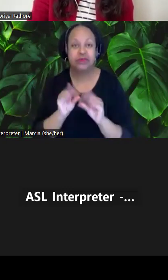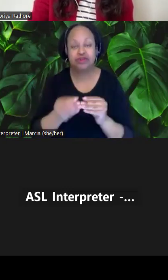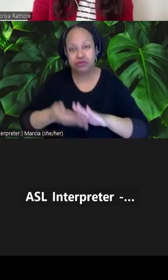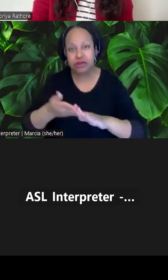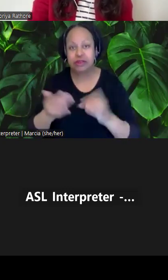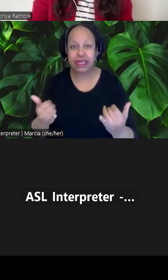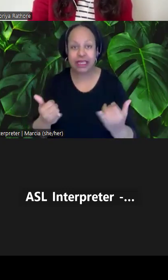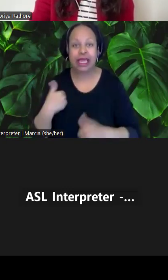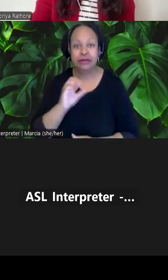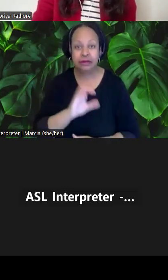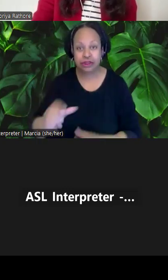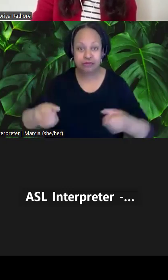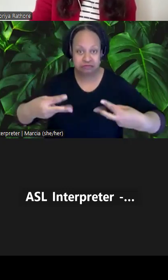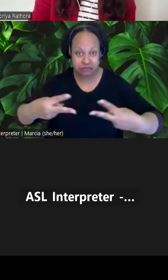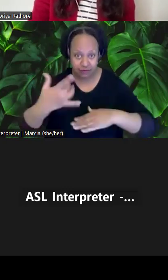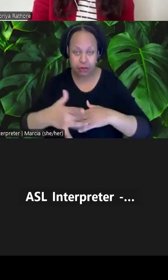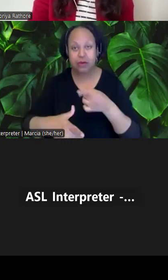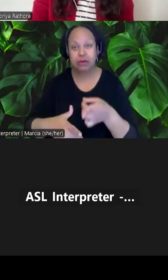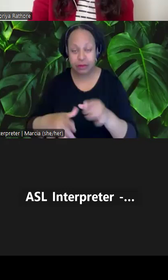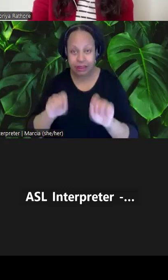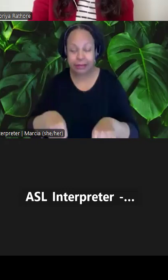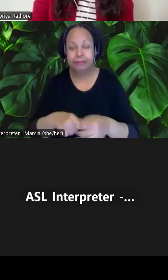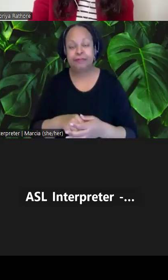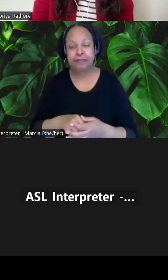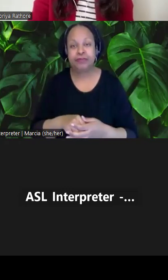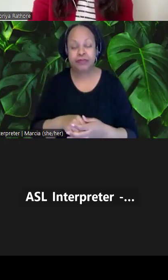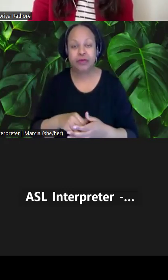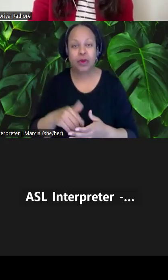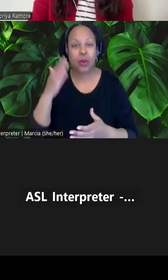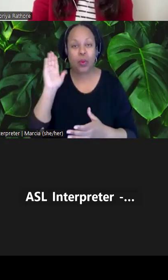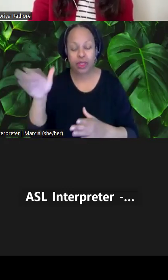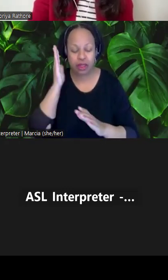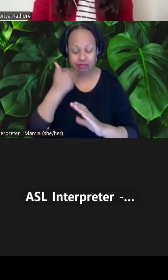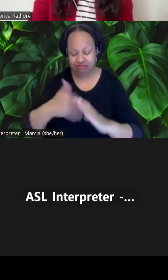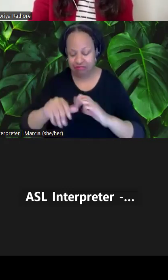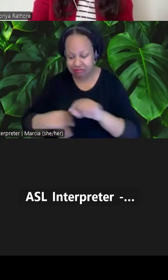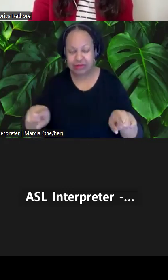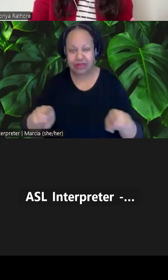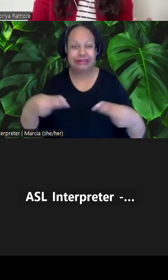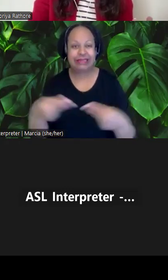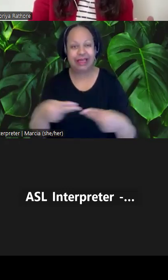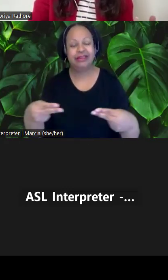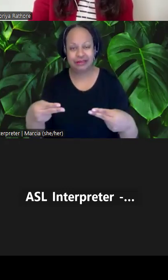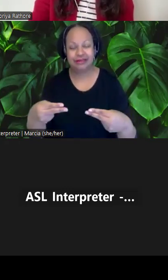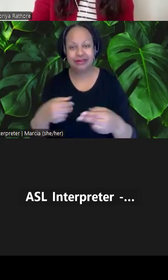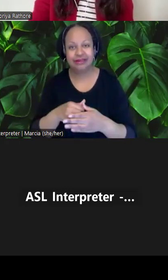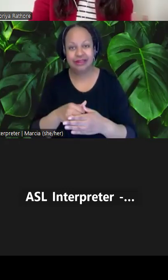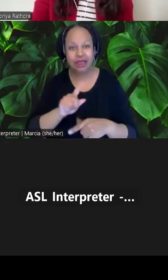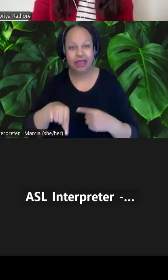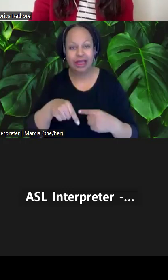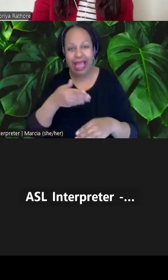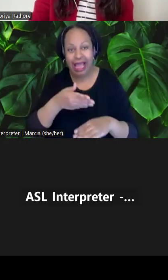Closed captions are available, and we'll be sending these slides to everyone that is